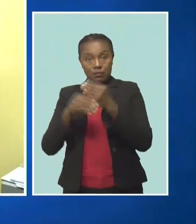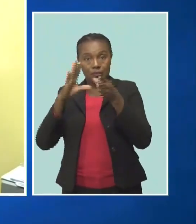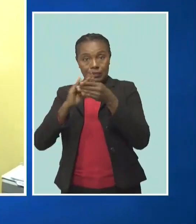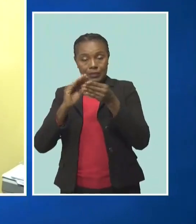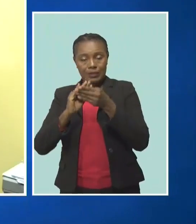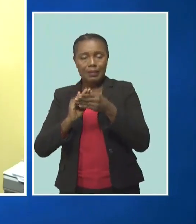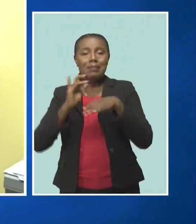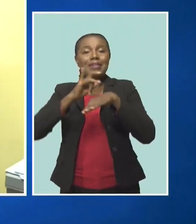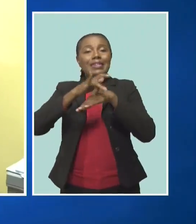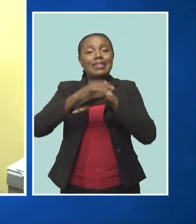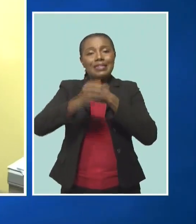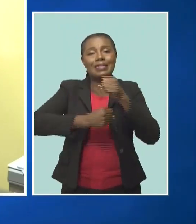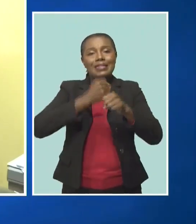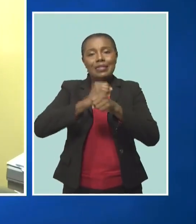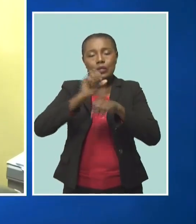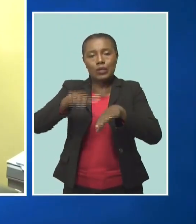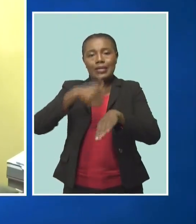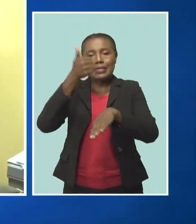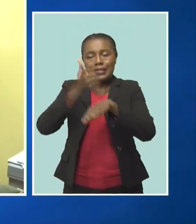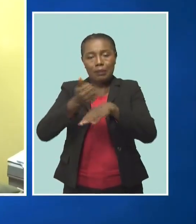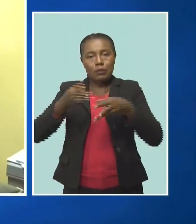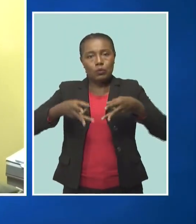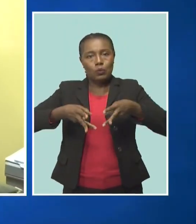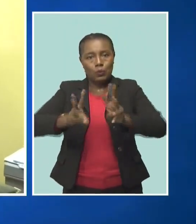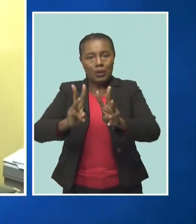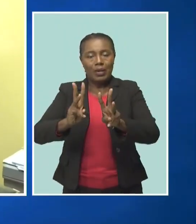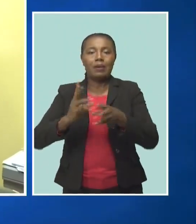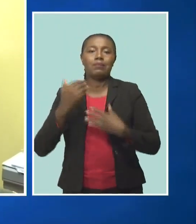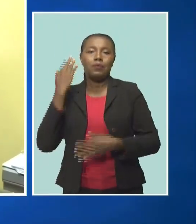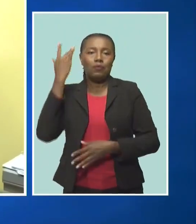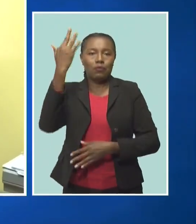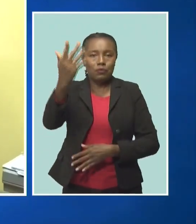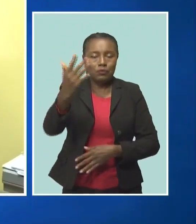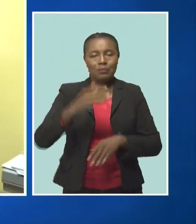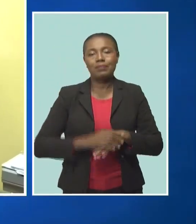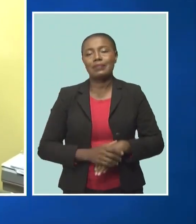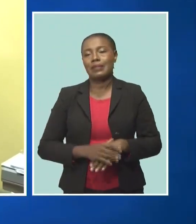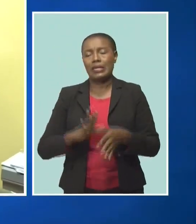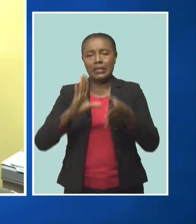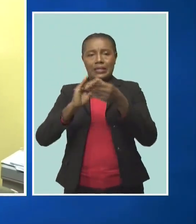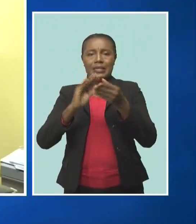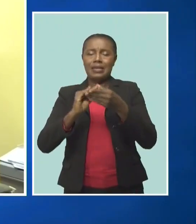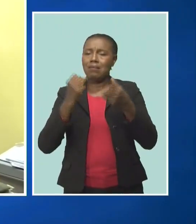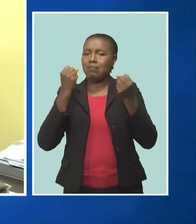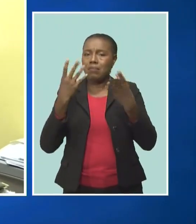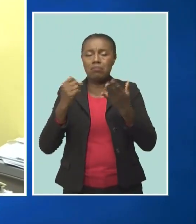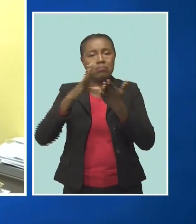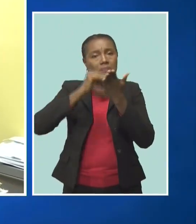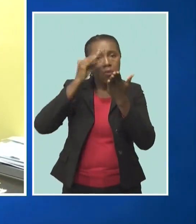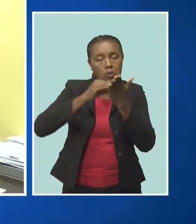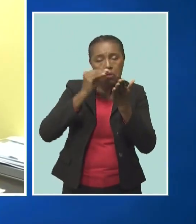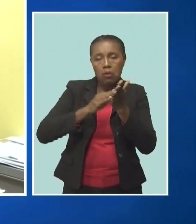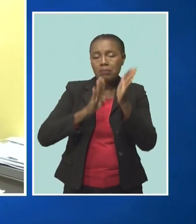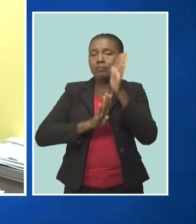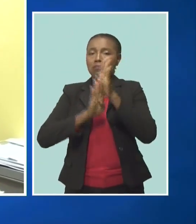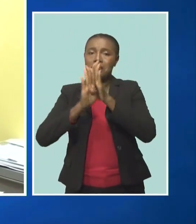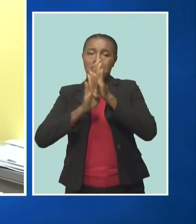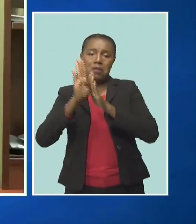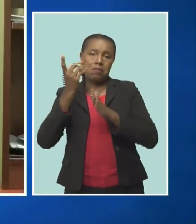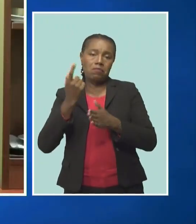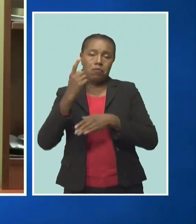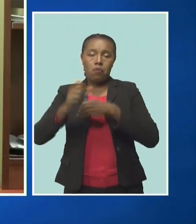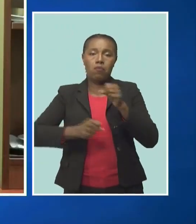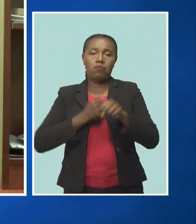early years really set the tone for the way forward. According to him, there was much to learn and develop over the 30